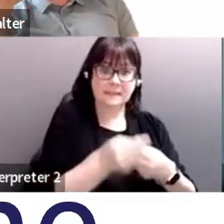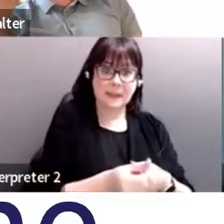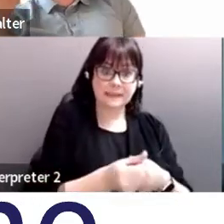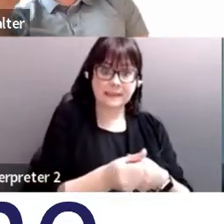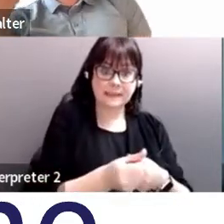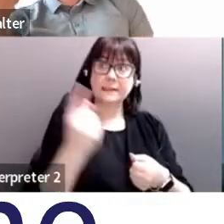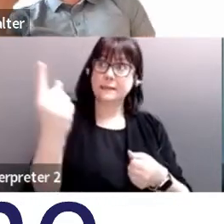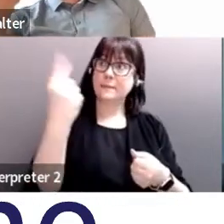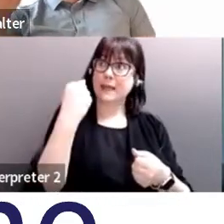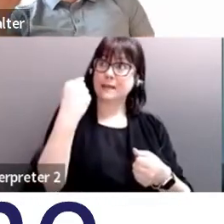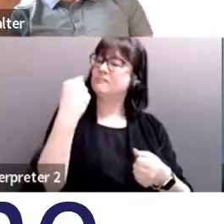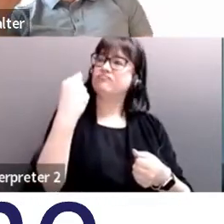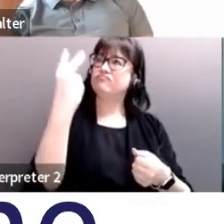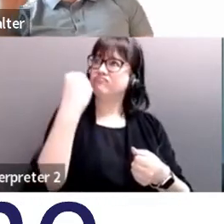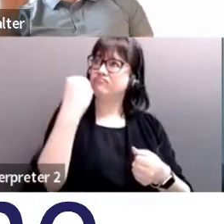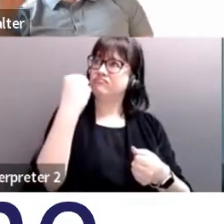so we've had